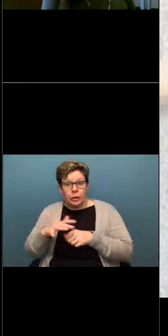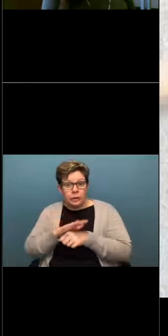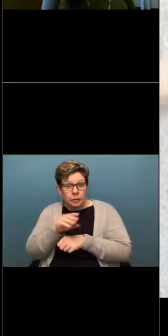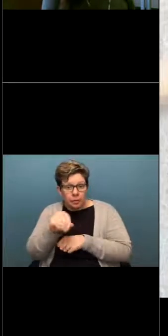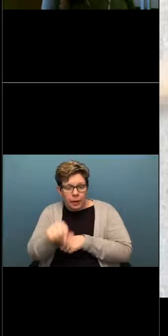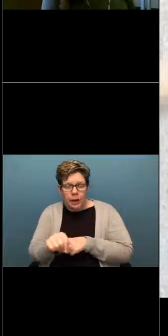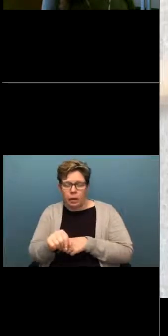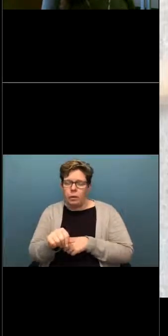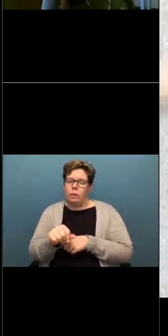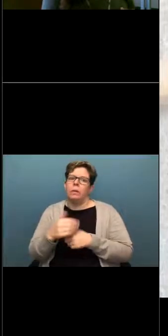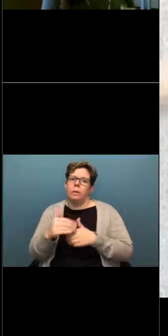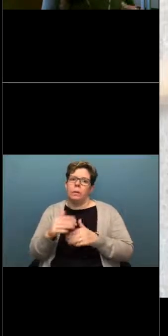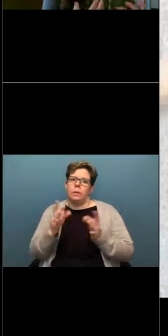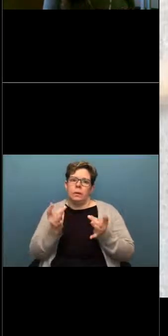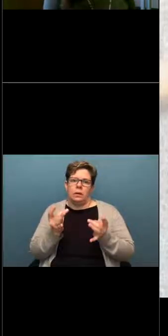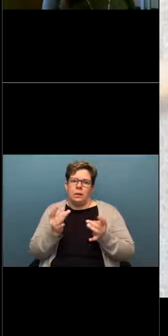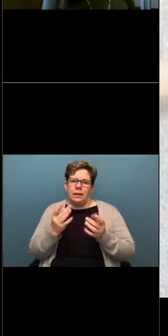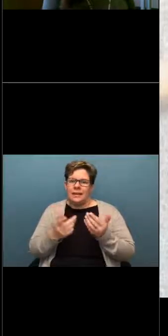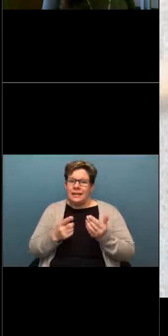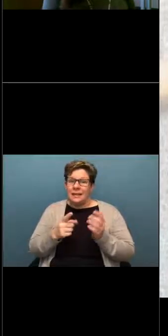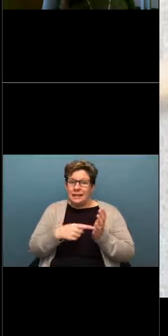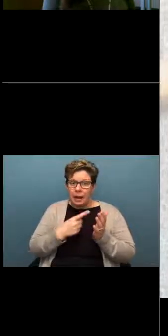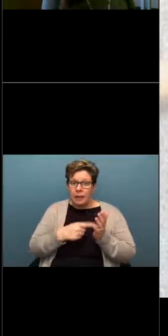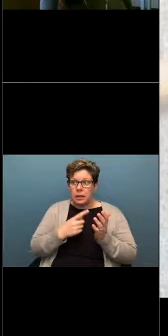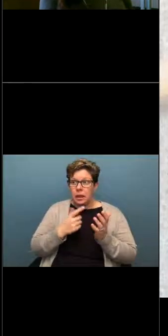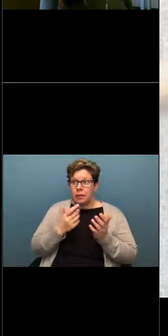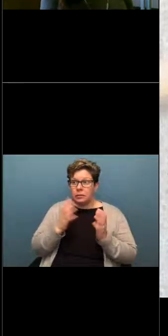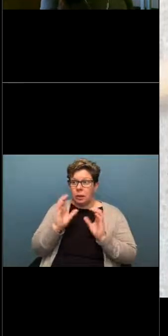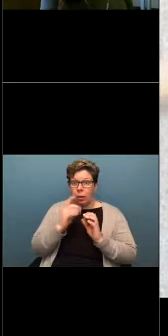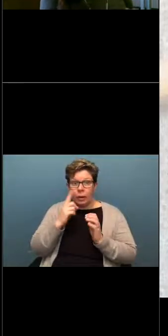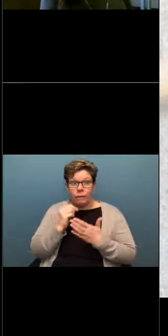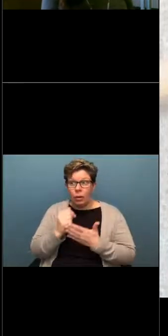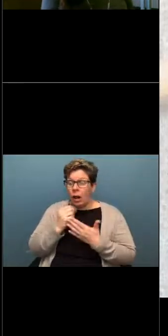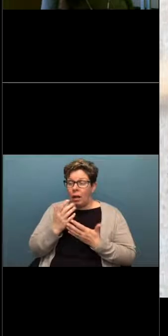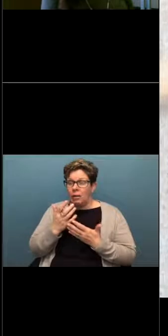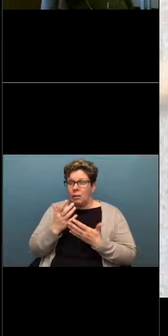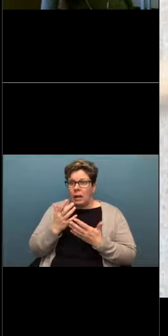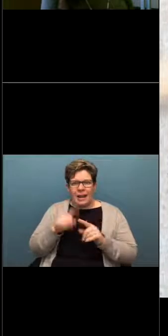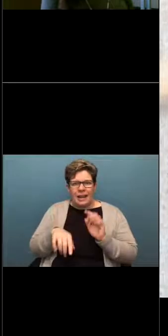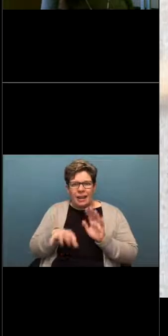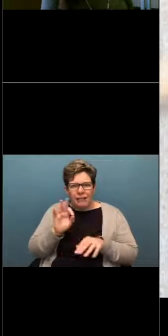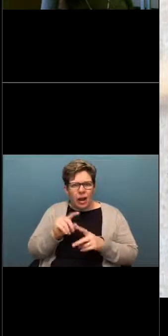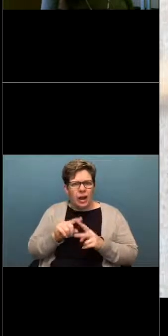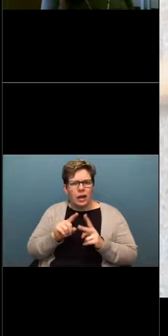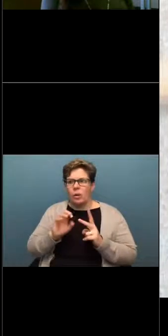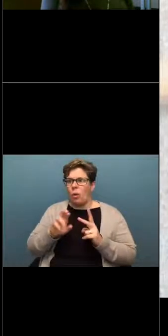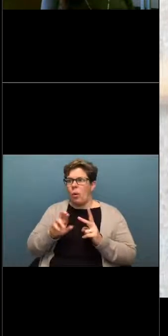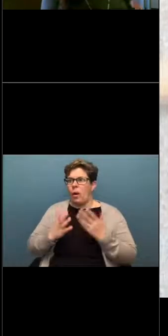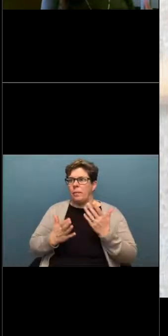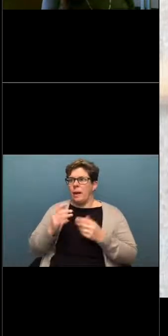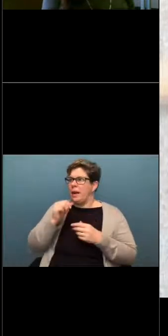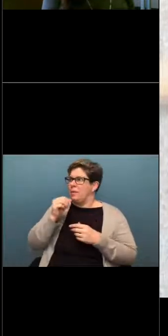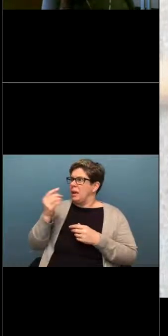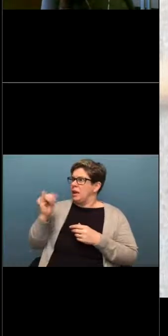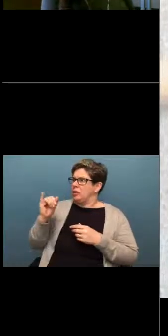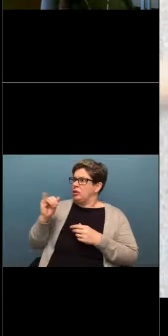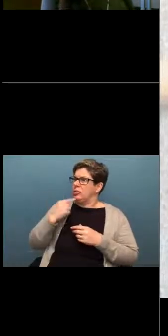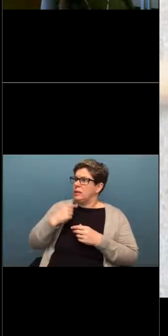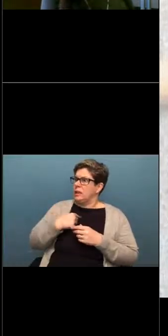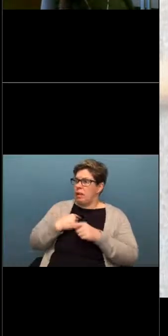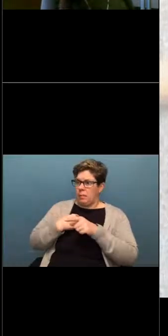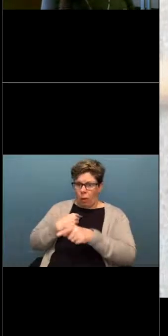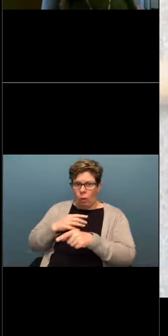help you need isn't easy. And when you do get the help that you need, sometimes you don't get a choice in the matter. You have to take whoever is